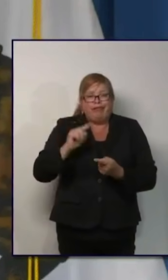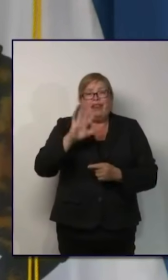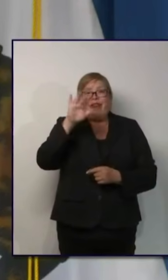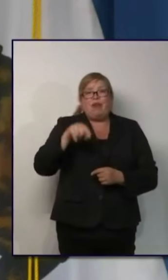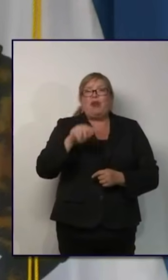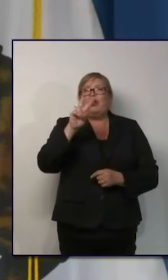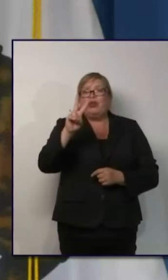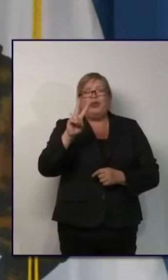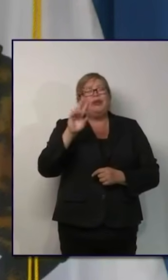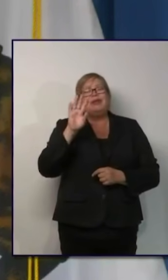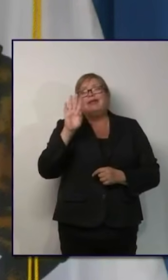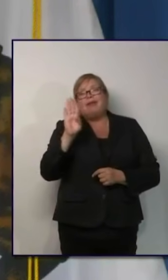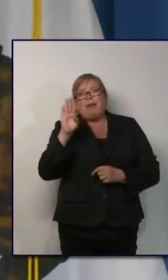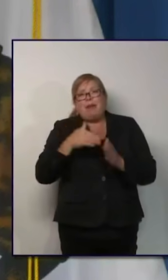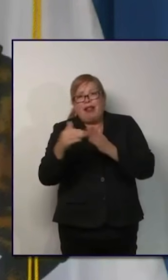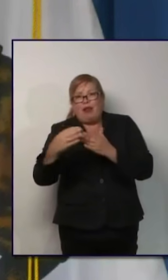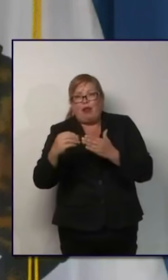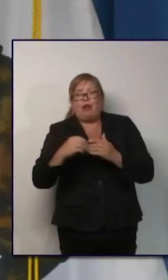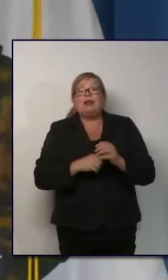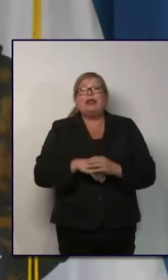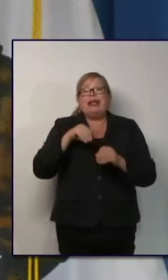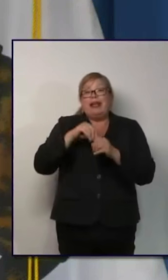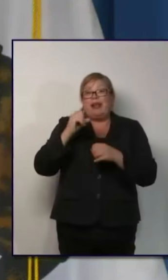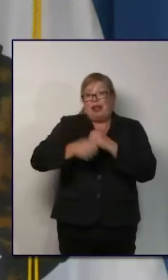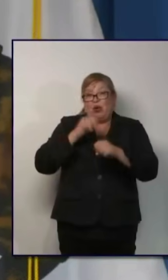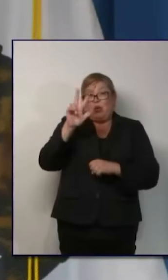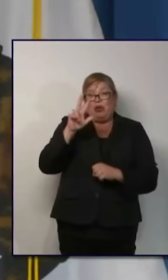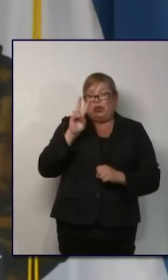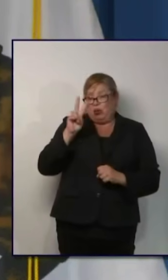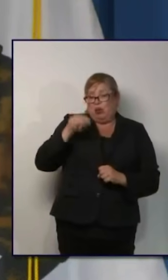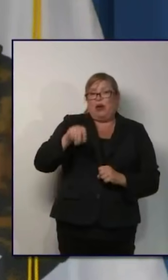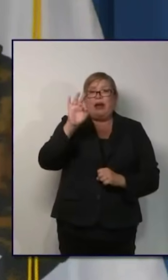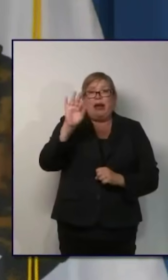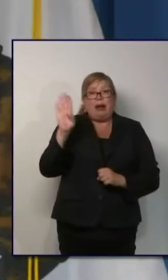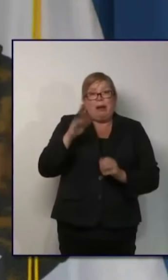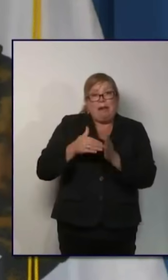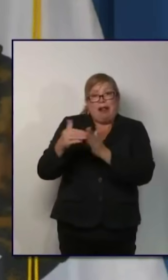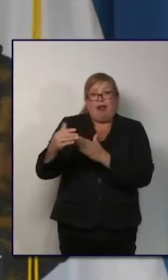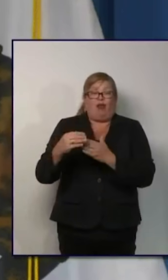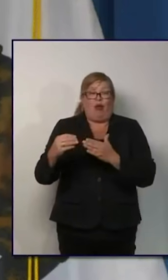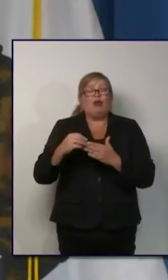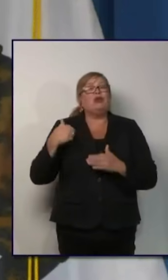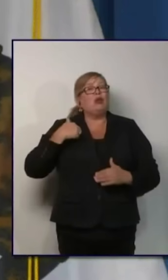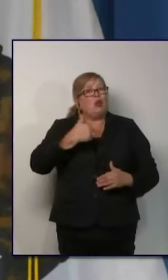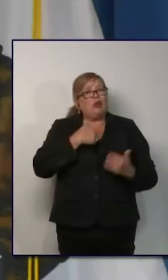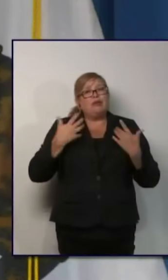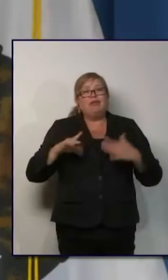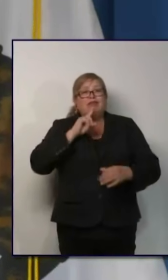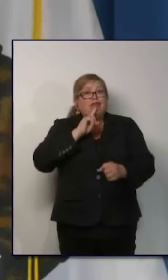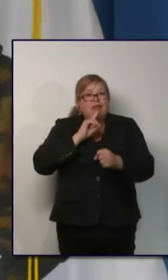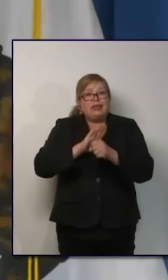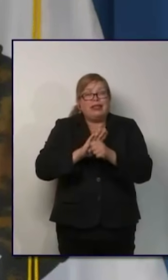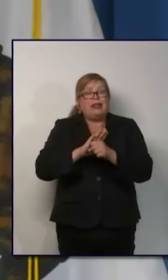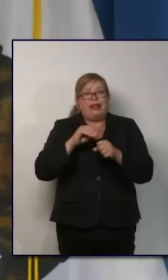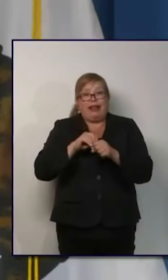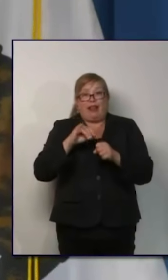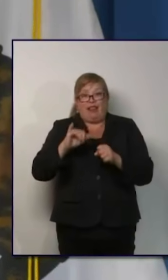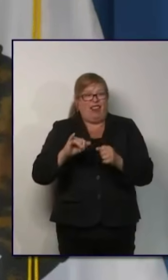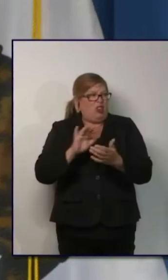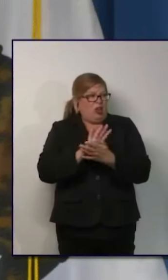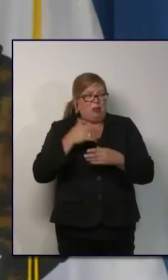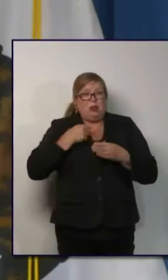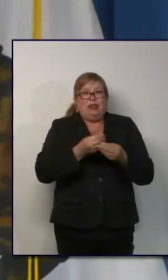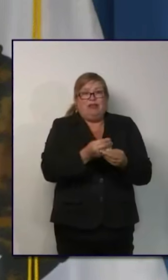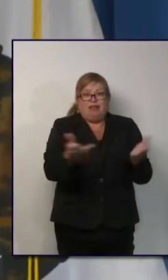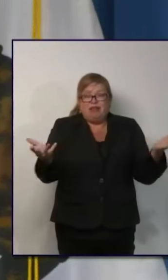$5.4 billion. In year three, $2.9 billion. So we are committing in the documents we're putting out